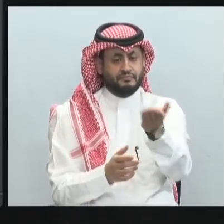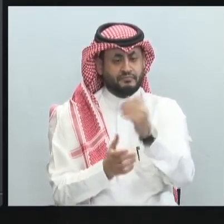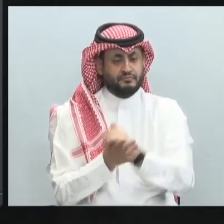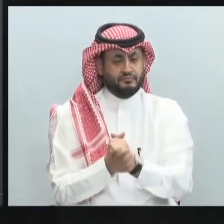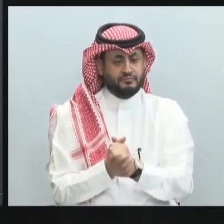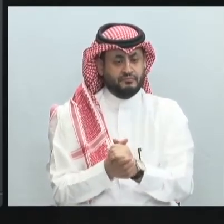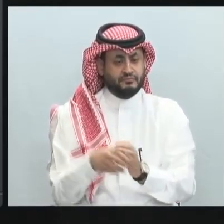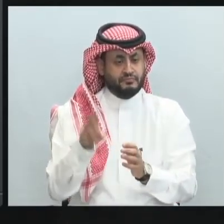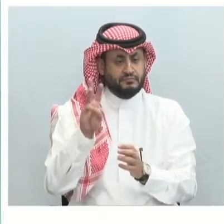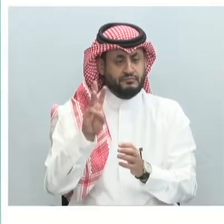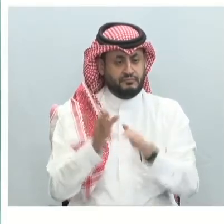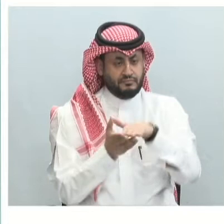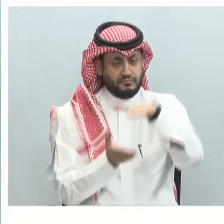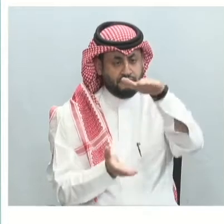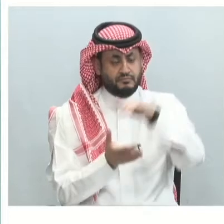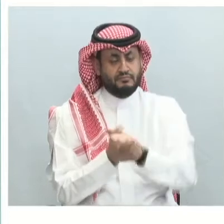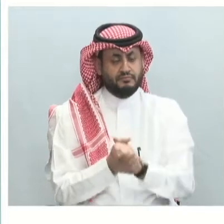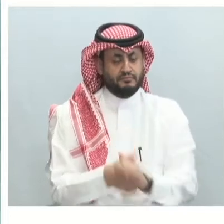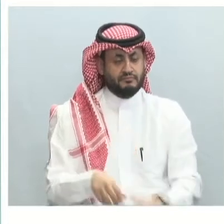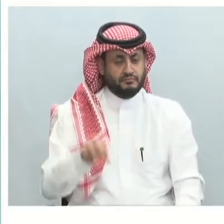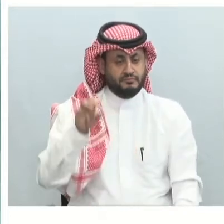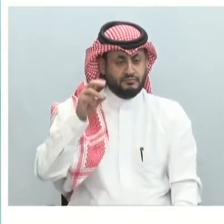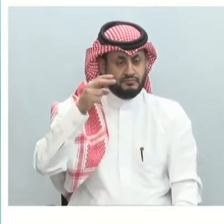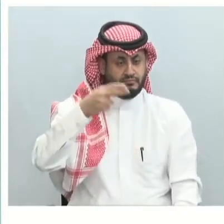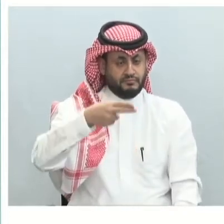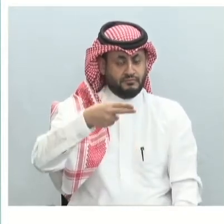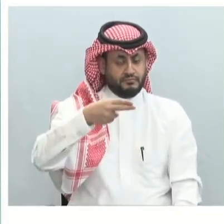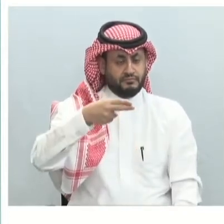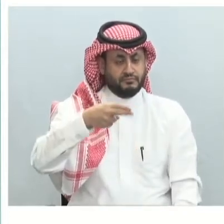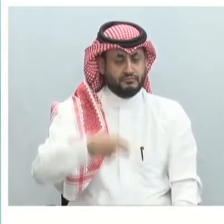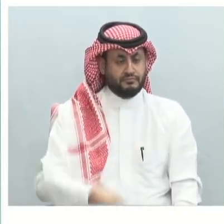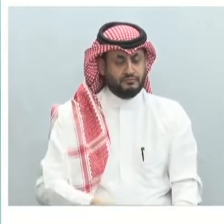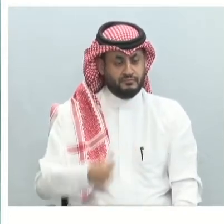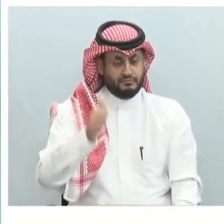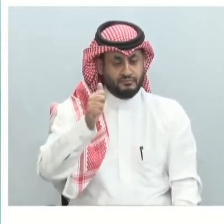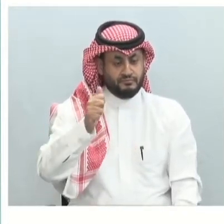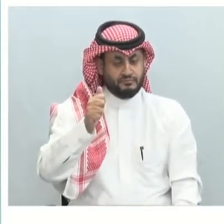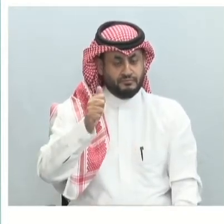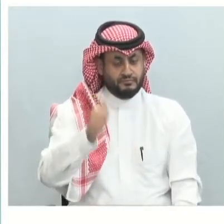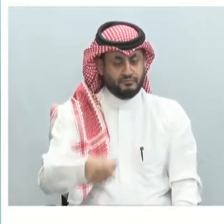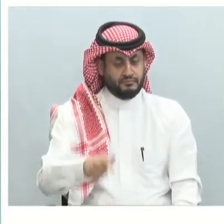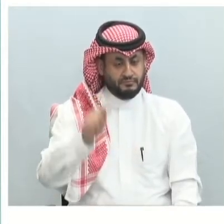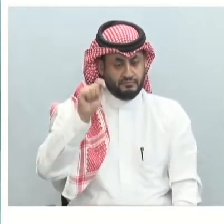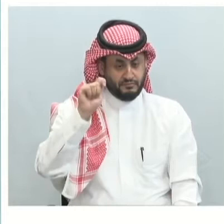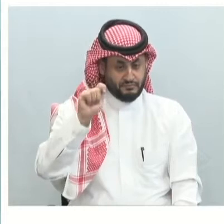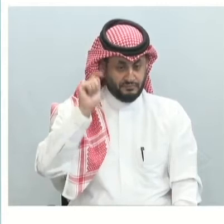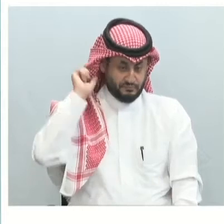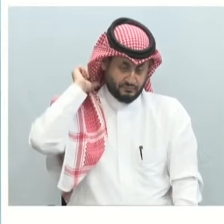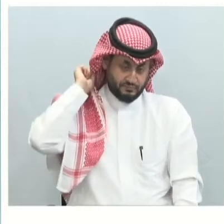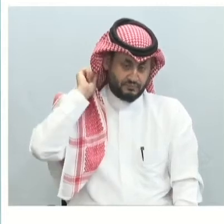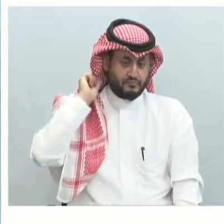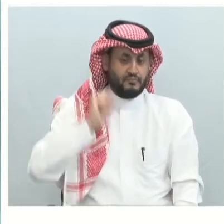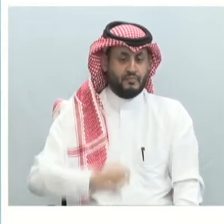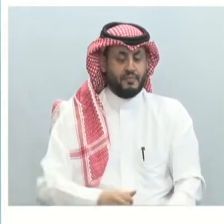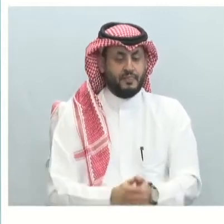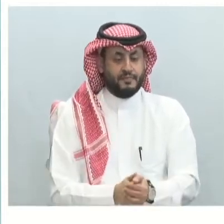let's trace here. We will start with capital W. Then we have H, A, T,